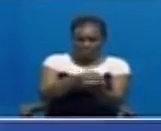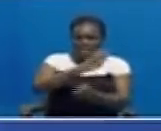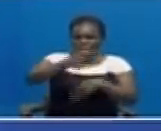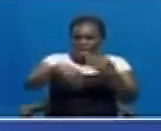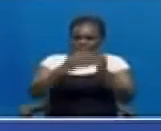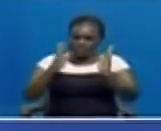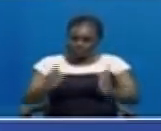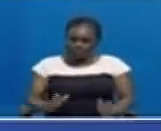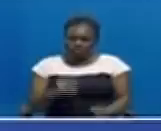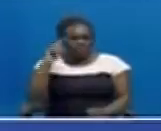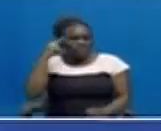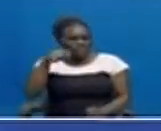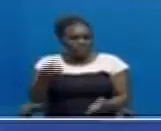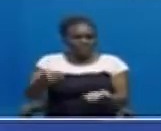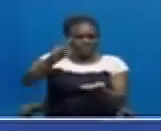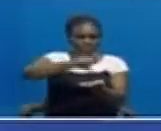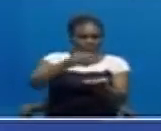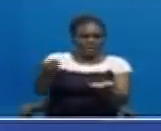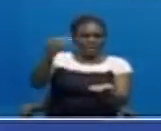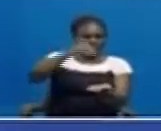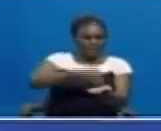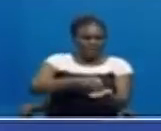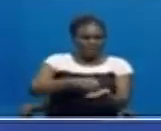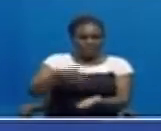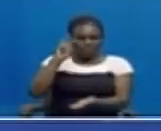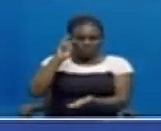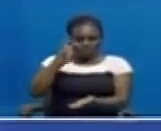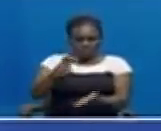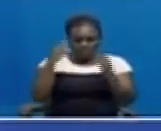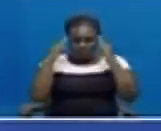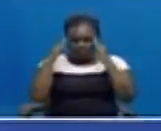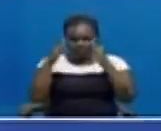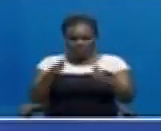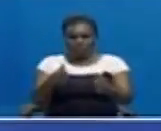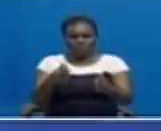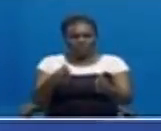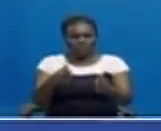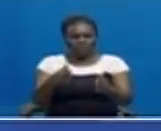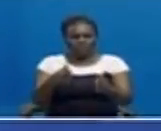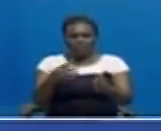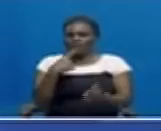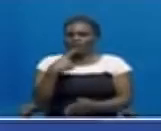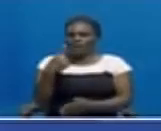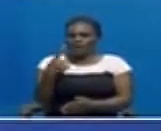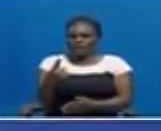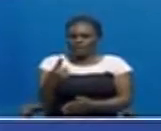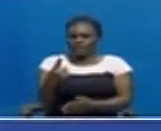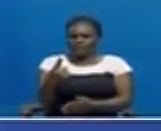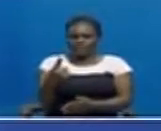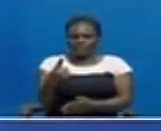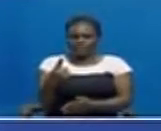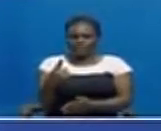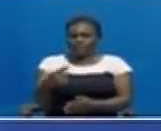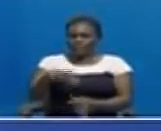him to effect yet another rate hike. We've penciled in a forecast for a hike of at least 100 basis points. According